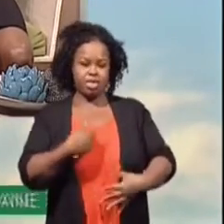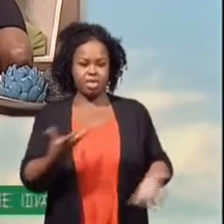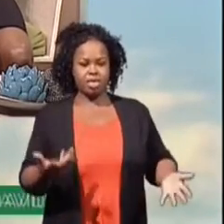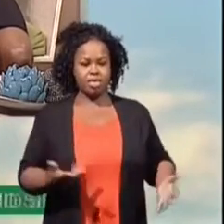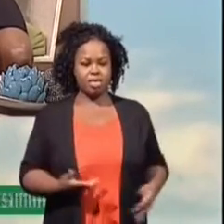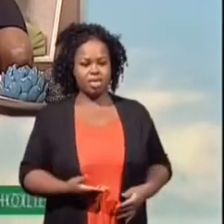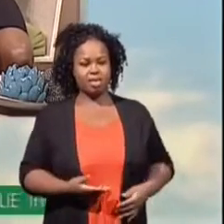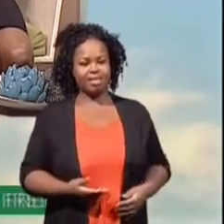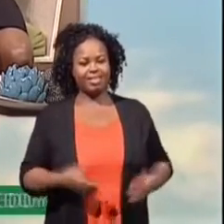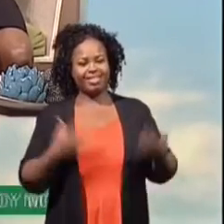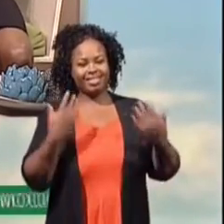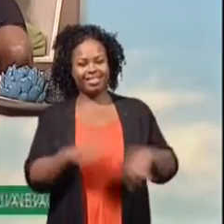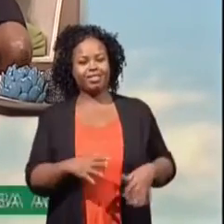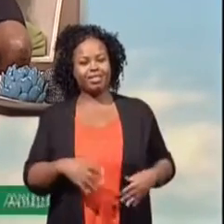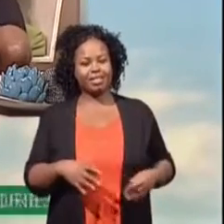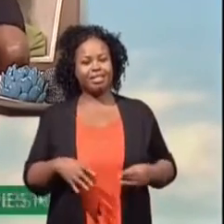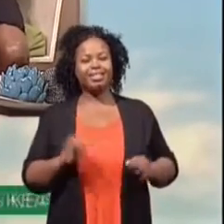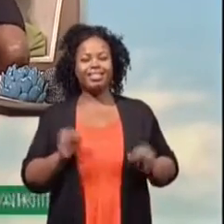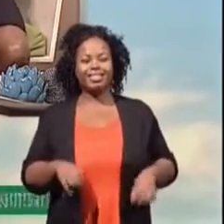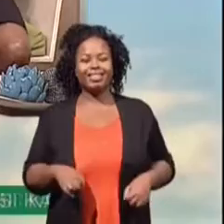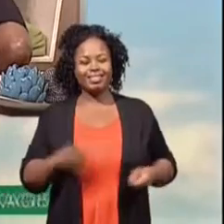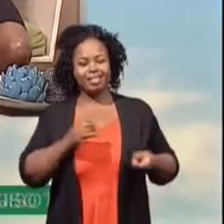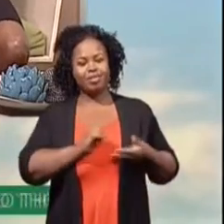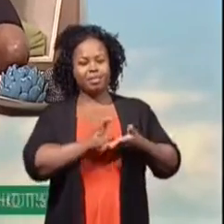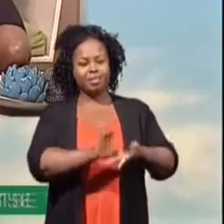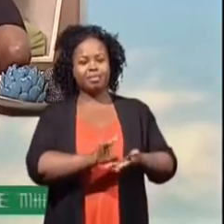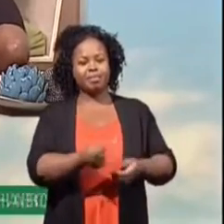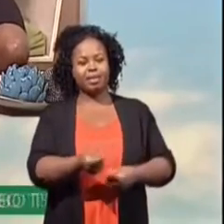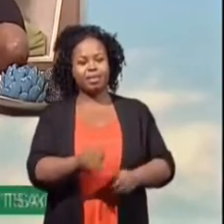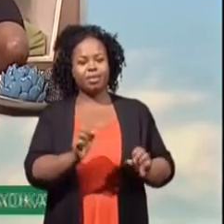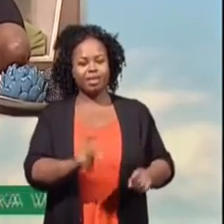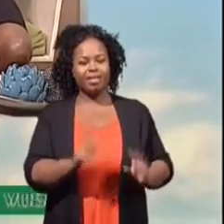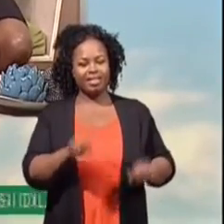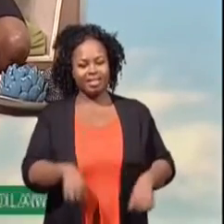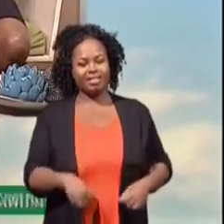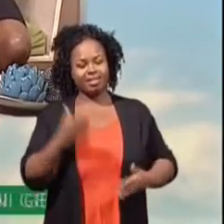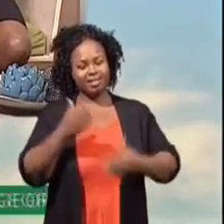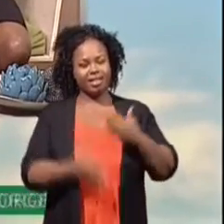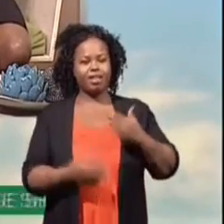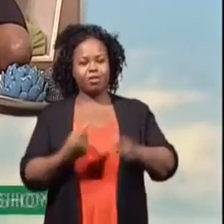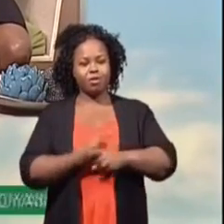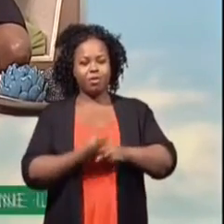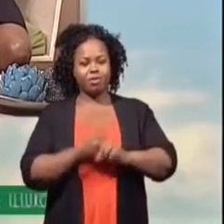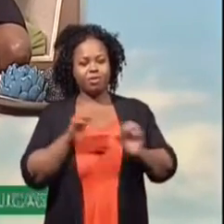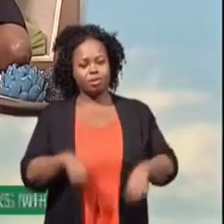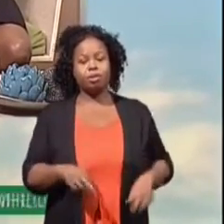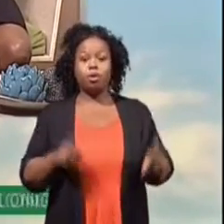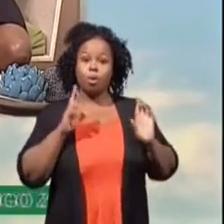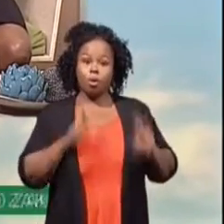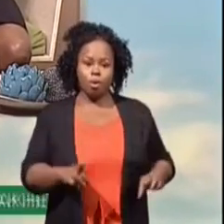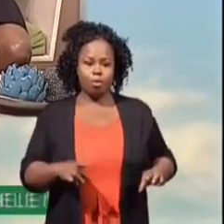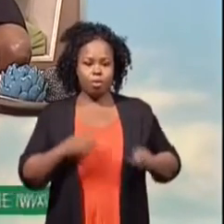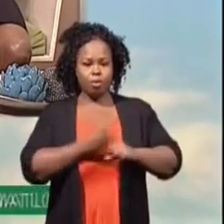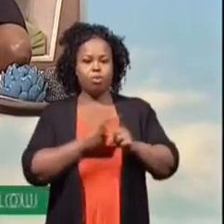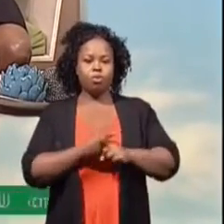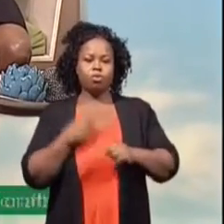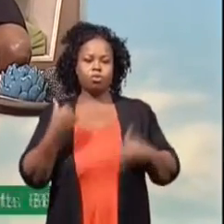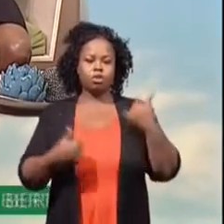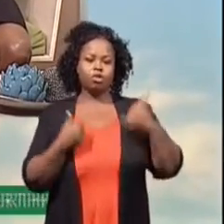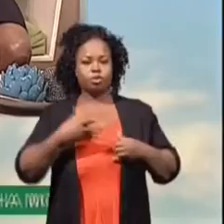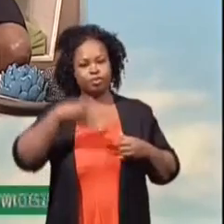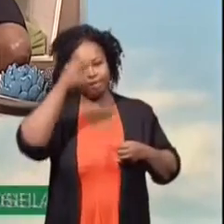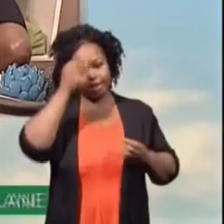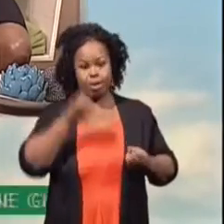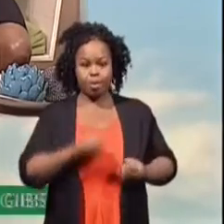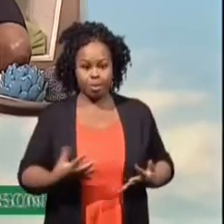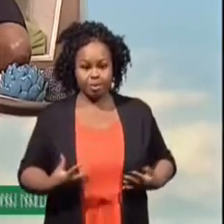Hey, you better bring the cash. You better bring the cash, Edrika. All right, ke fela jolo hela nna re la ka tsoka ke tsapa hore e o tshabotsa ha go